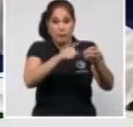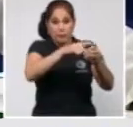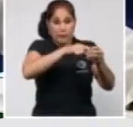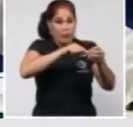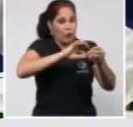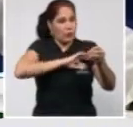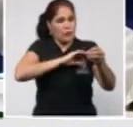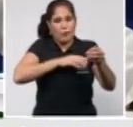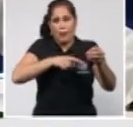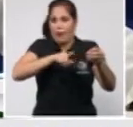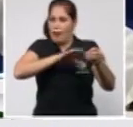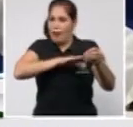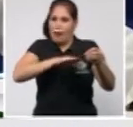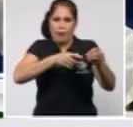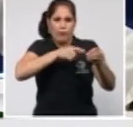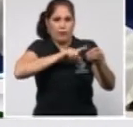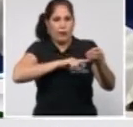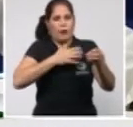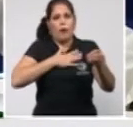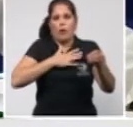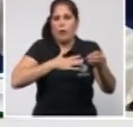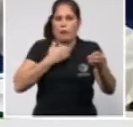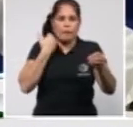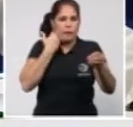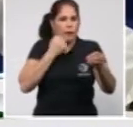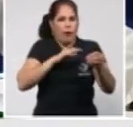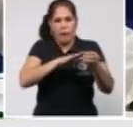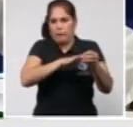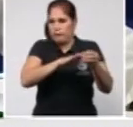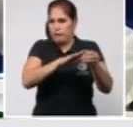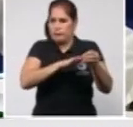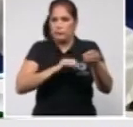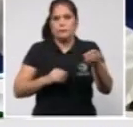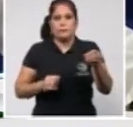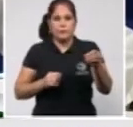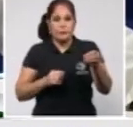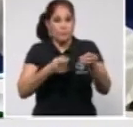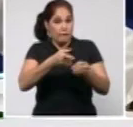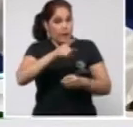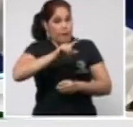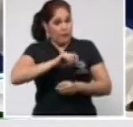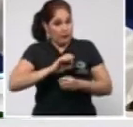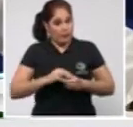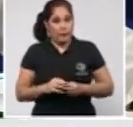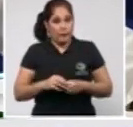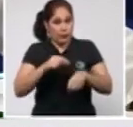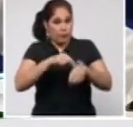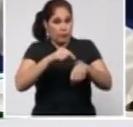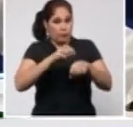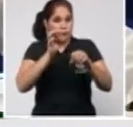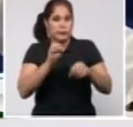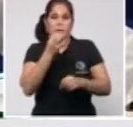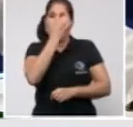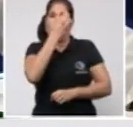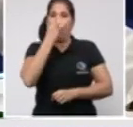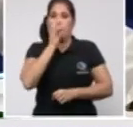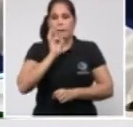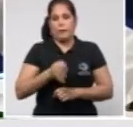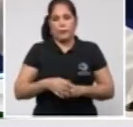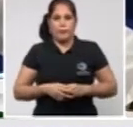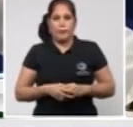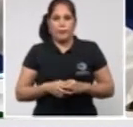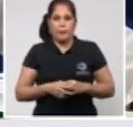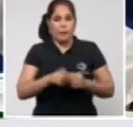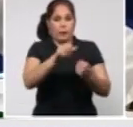hospital. I reiterate, no one under the age of 20 has died in Cuba as a result